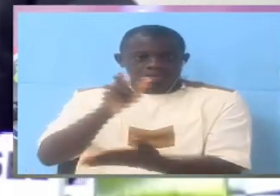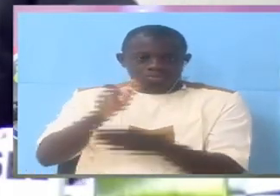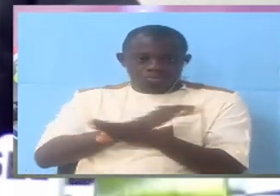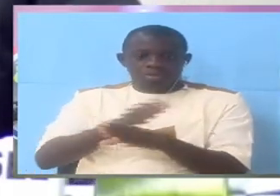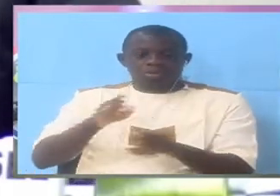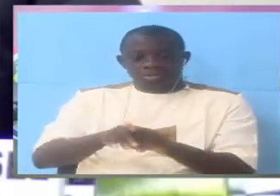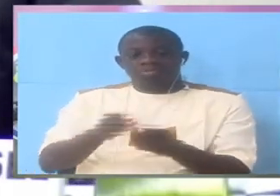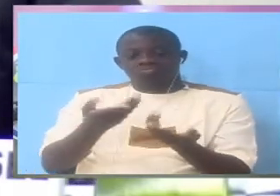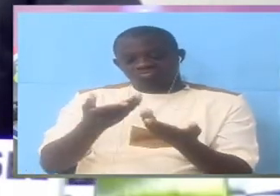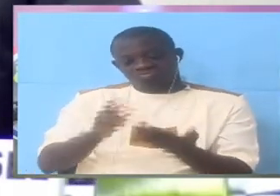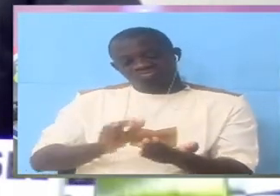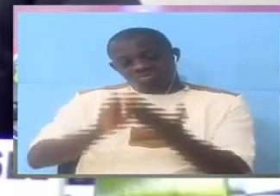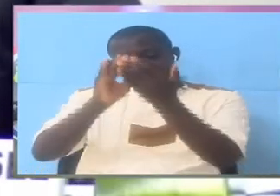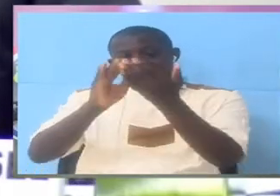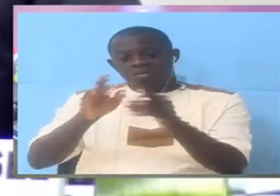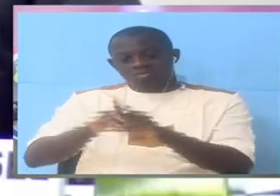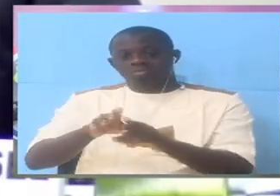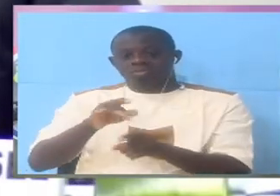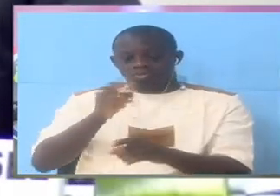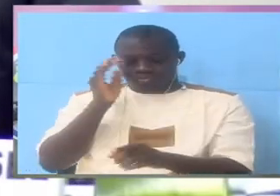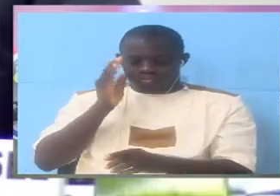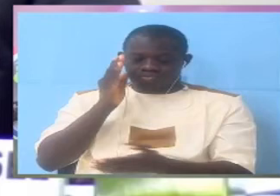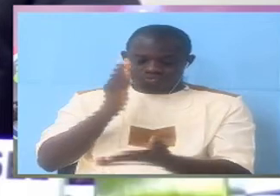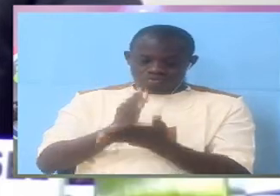appear very credible.